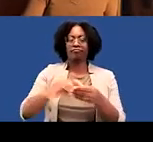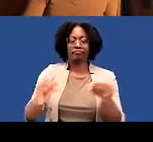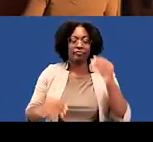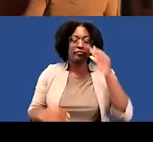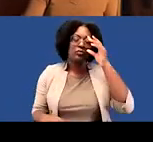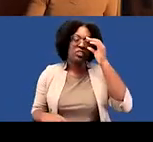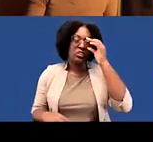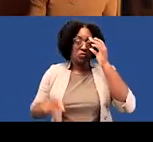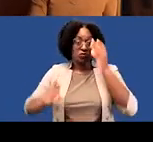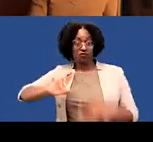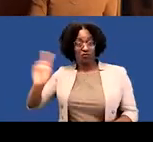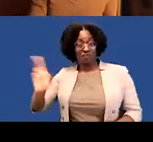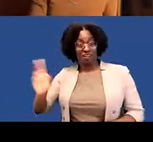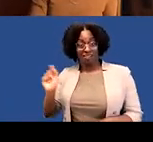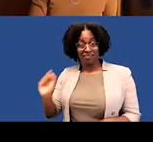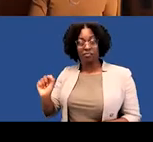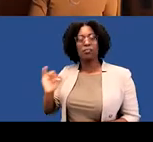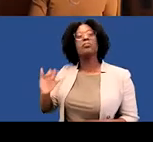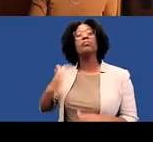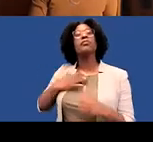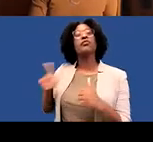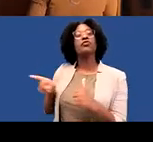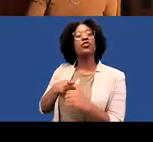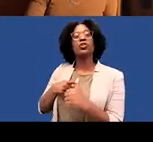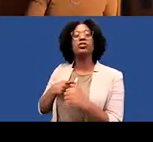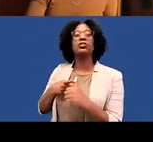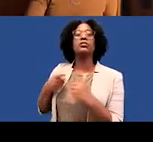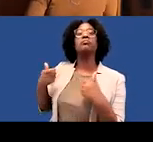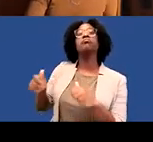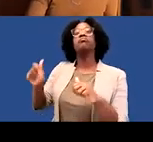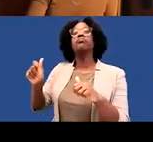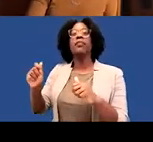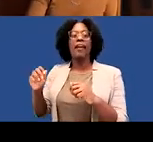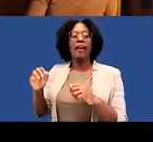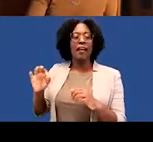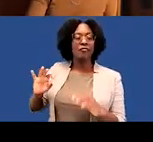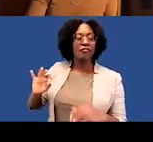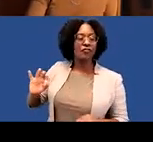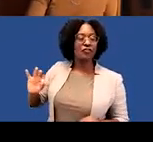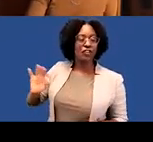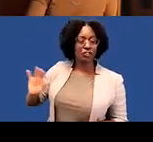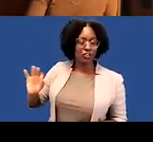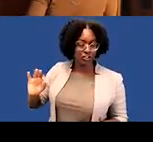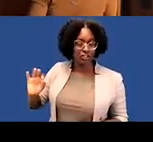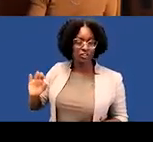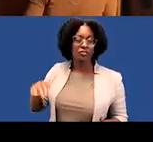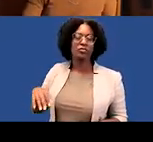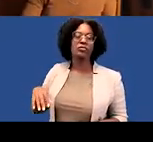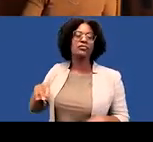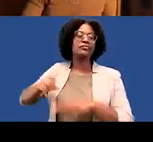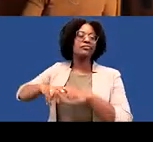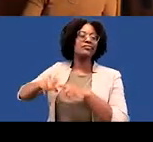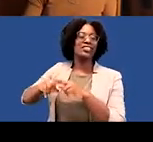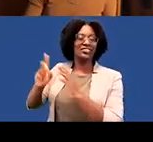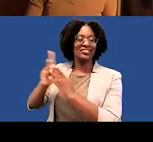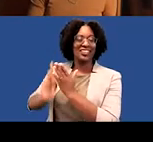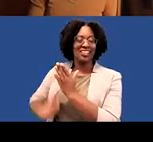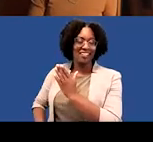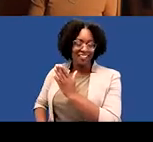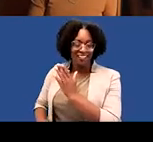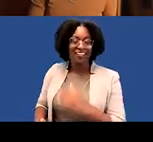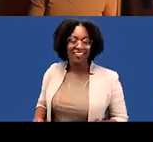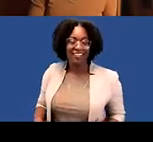first attempt at furniture design. So this is a piece, this is a birthing stool that I made with my collaborator,